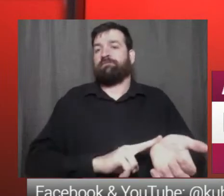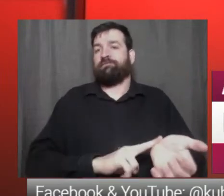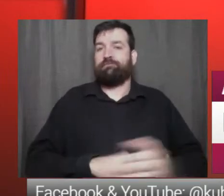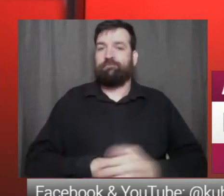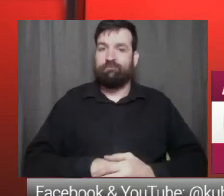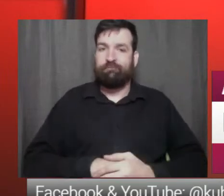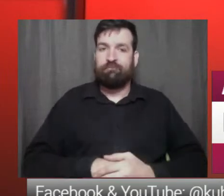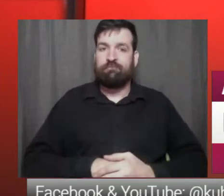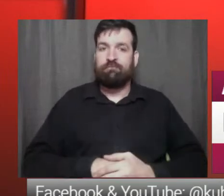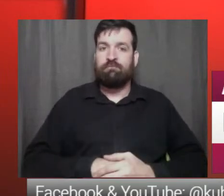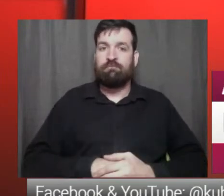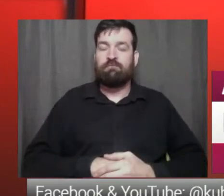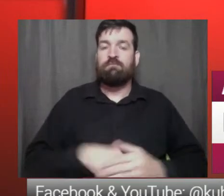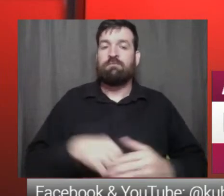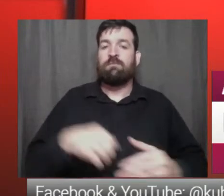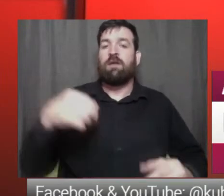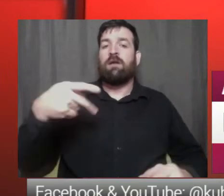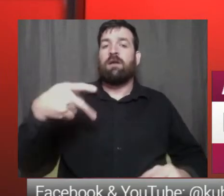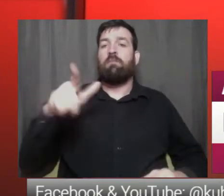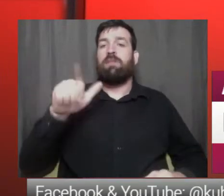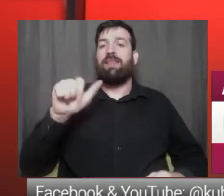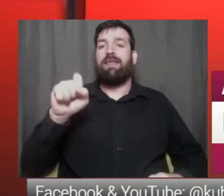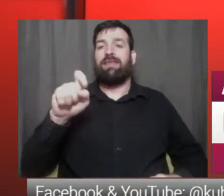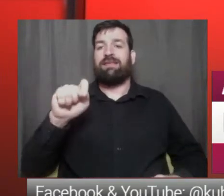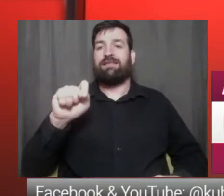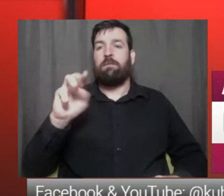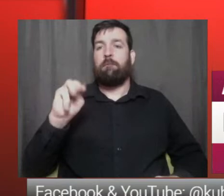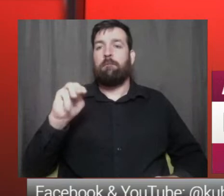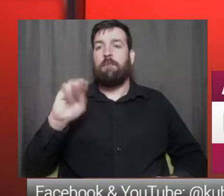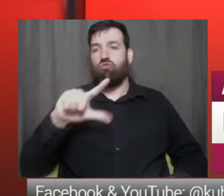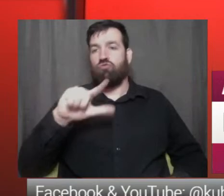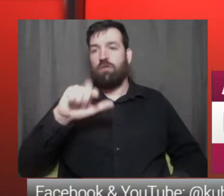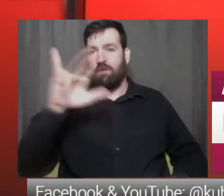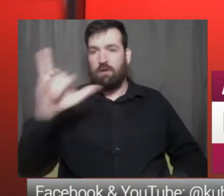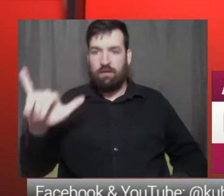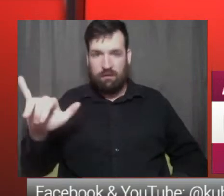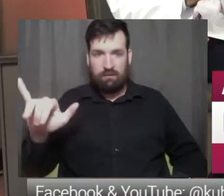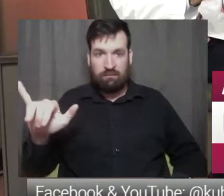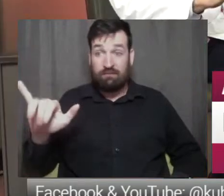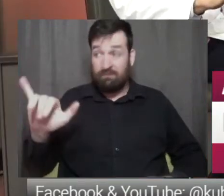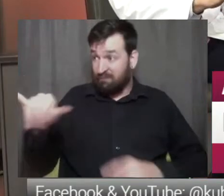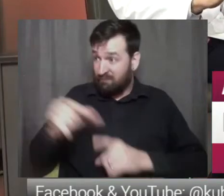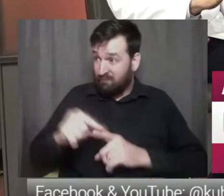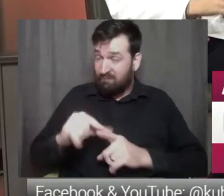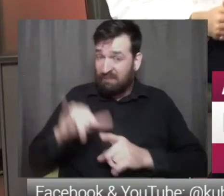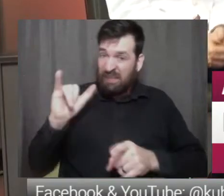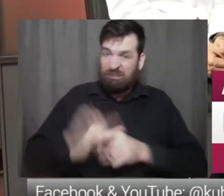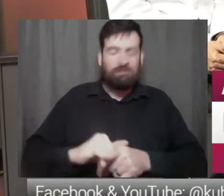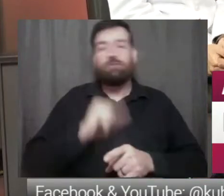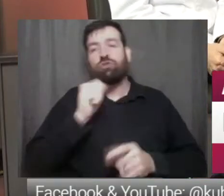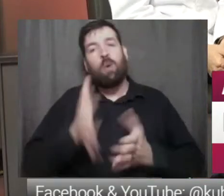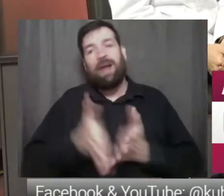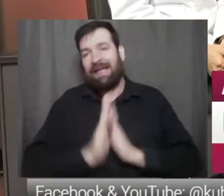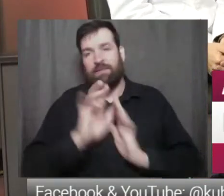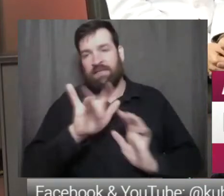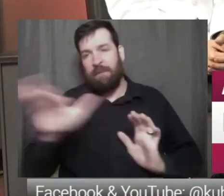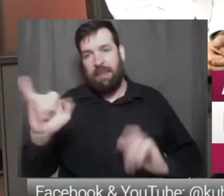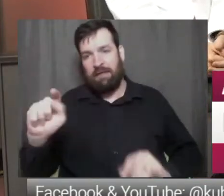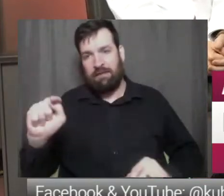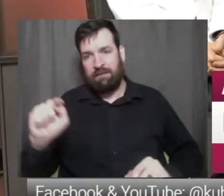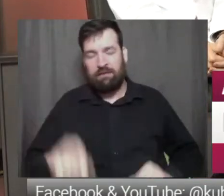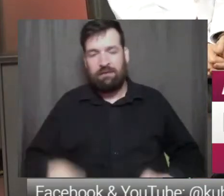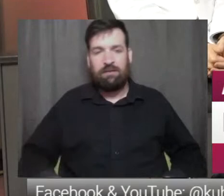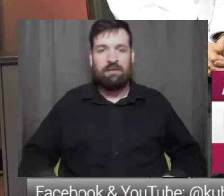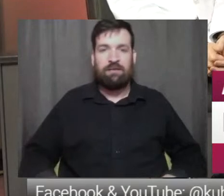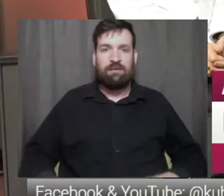called plethysmography to look at the pulse that's happening through your wrist. Plethysmography? Yes. Does it Don't say ask me to spell that, of course. Does it